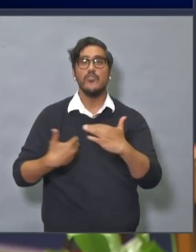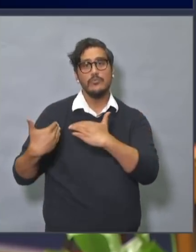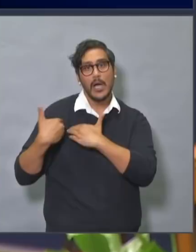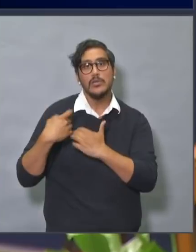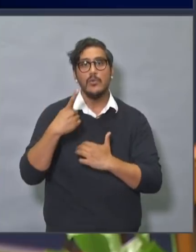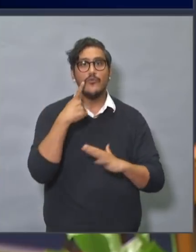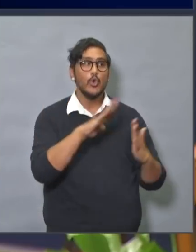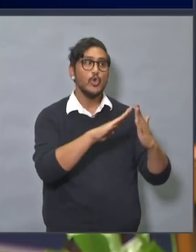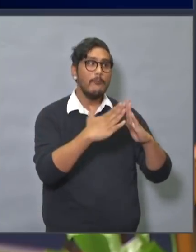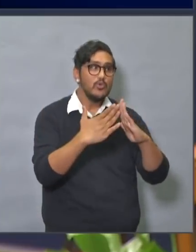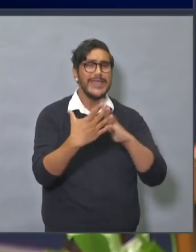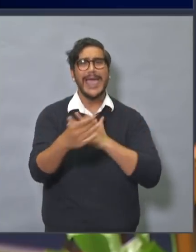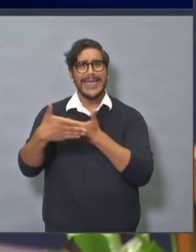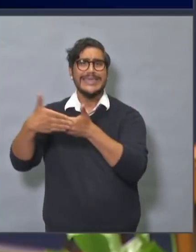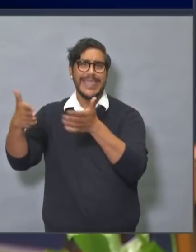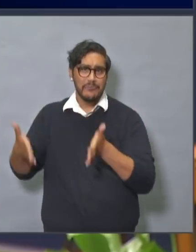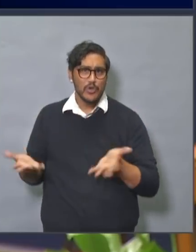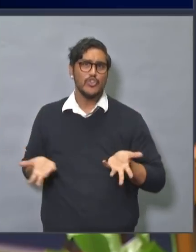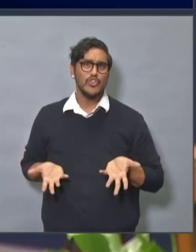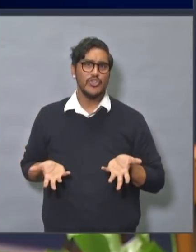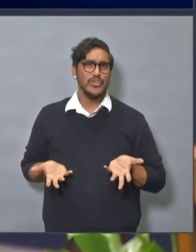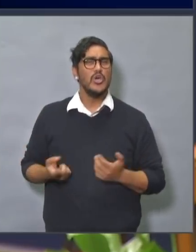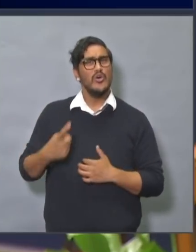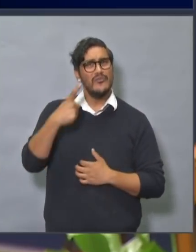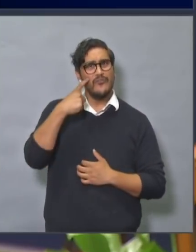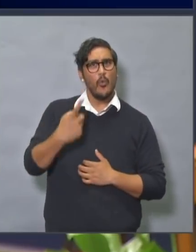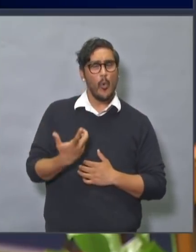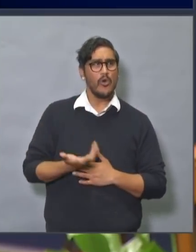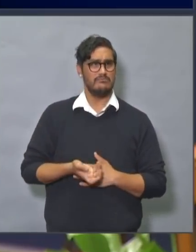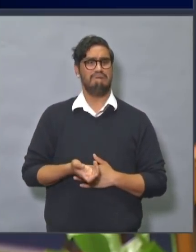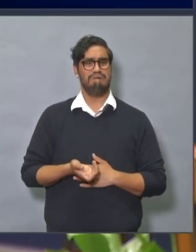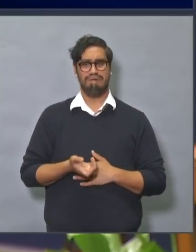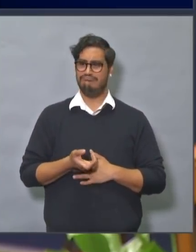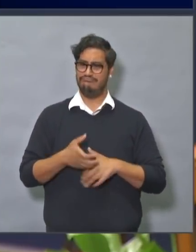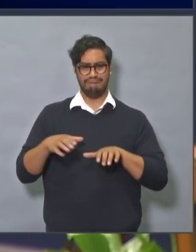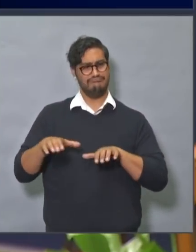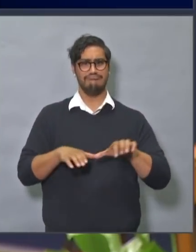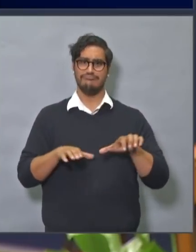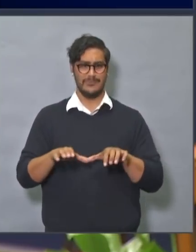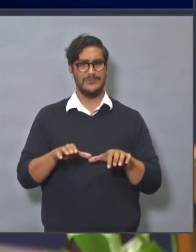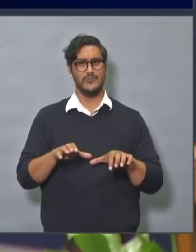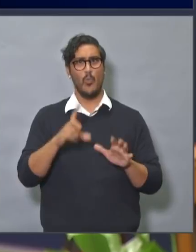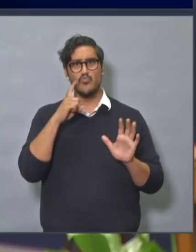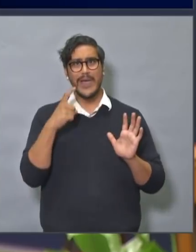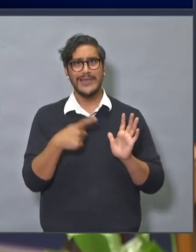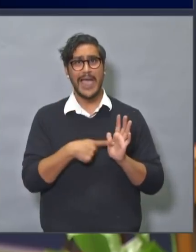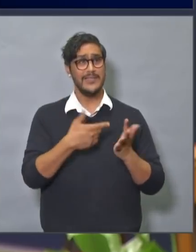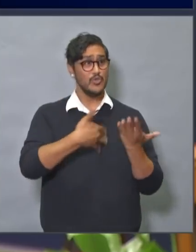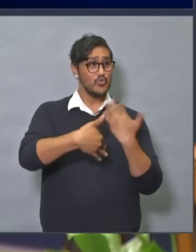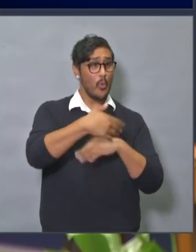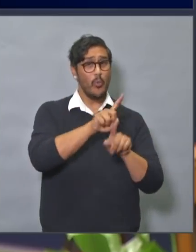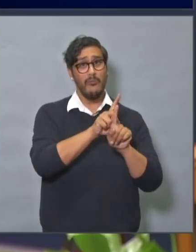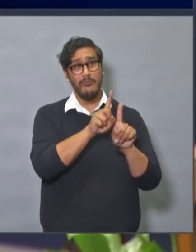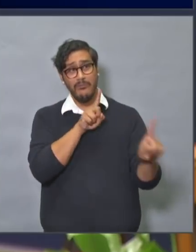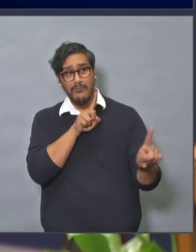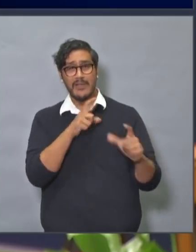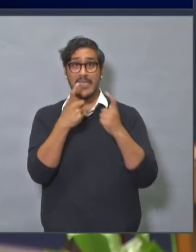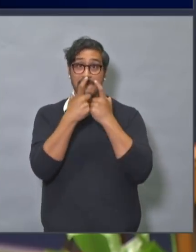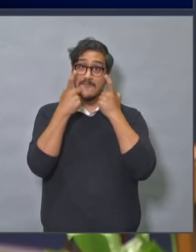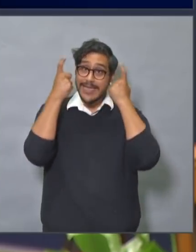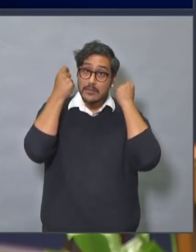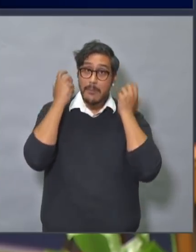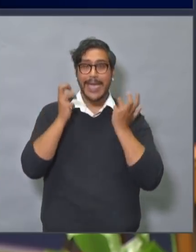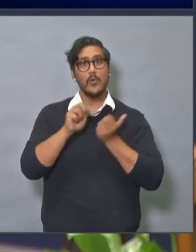their neighbors to conduct themselves in a way that recognizes that social distancing, face mask, and washing your